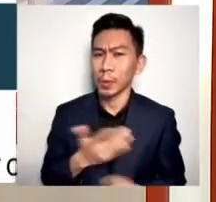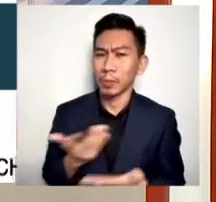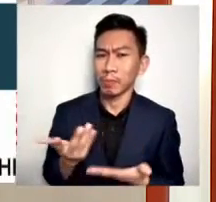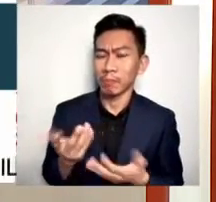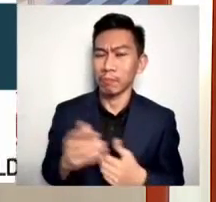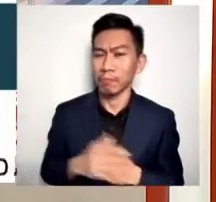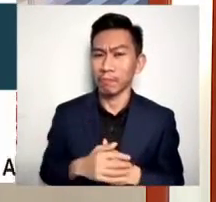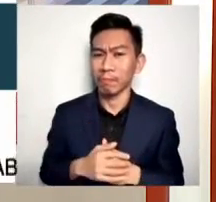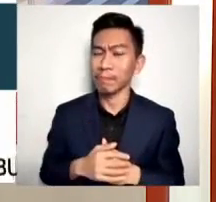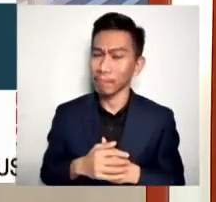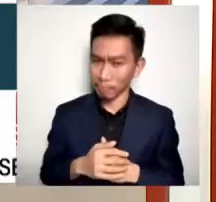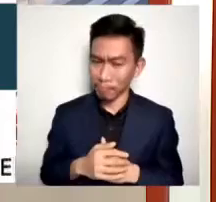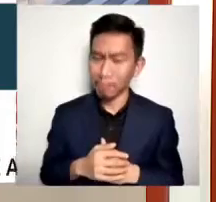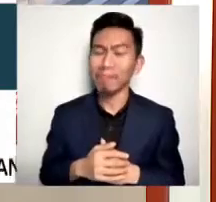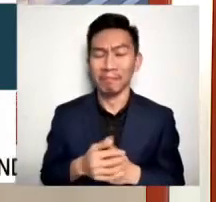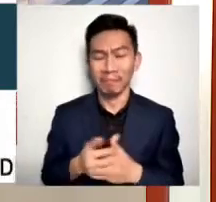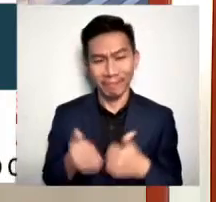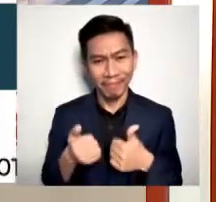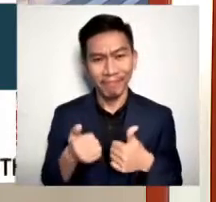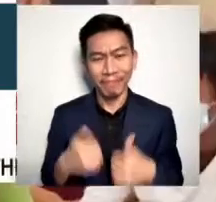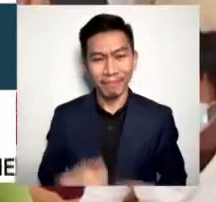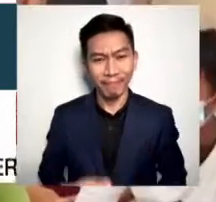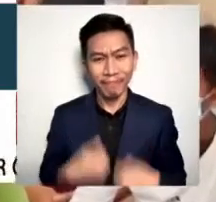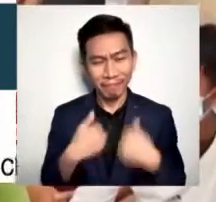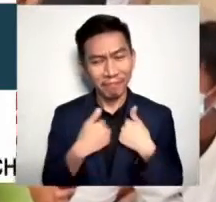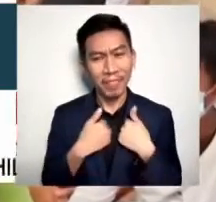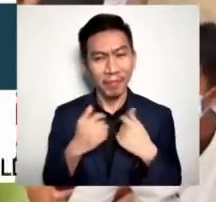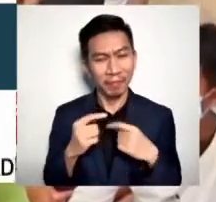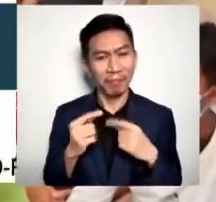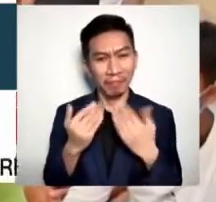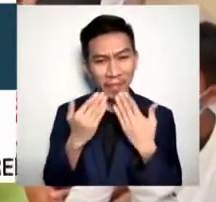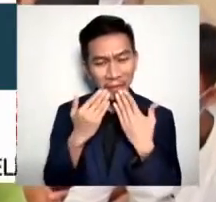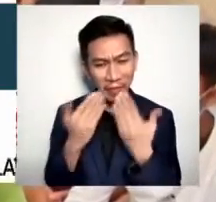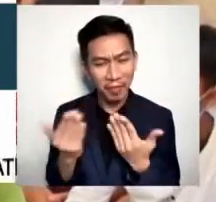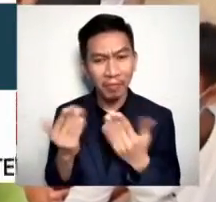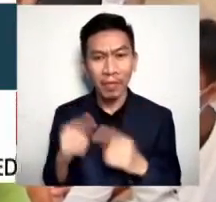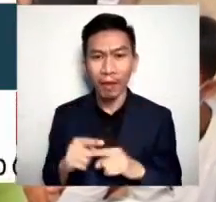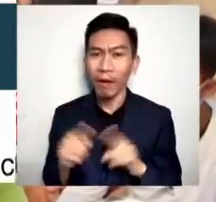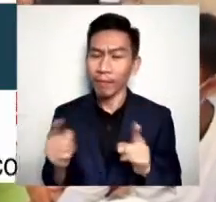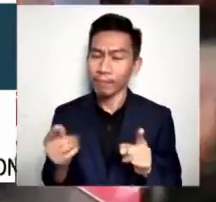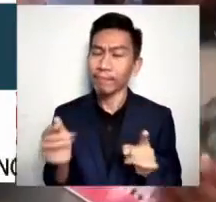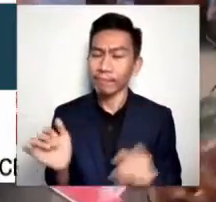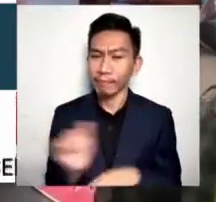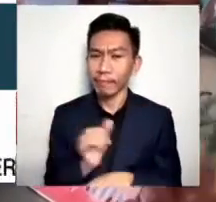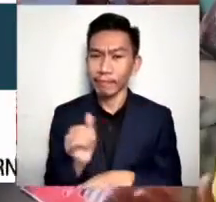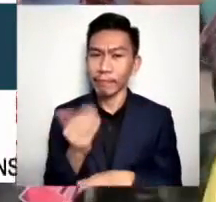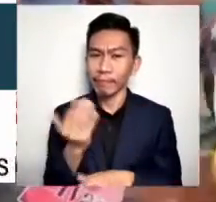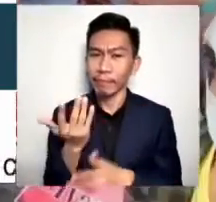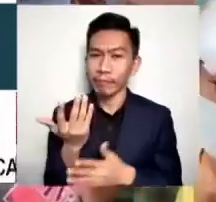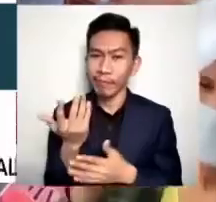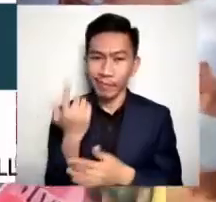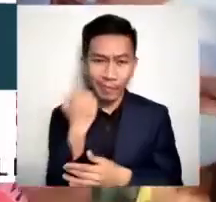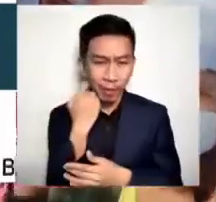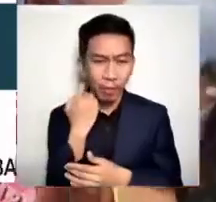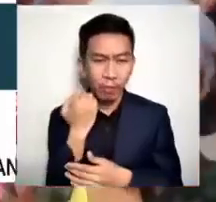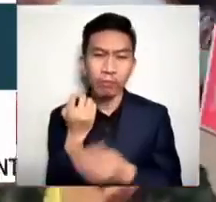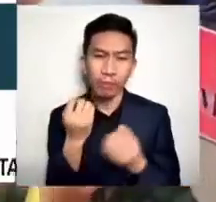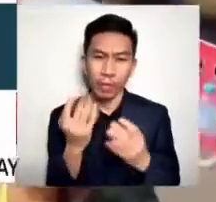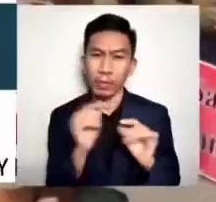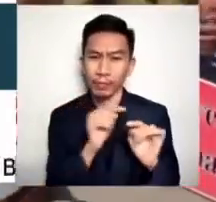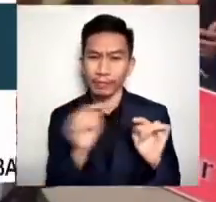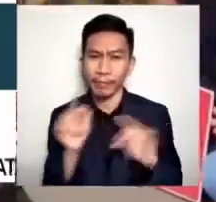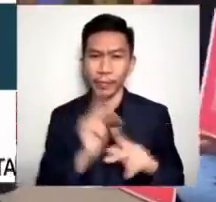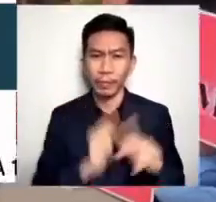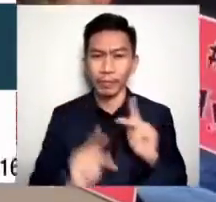I'm doing pretty well. I'm alive, so I should be thankful for that. But as you have said before, many others have sacrificed their lives for